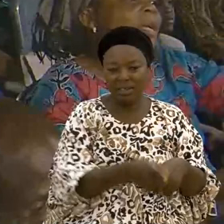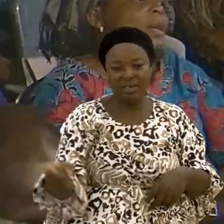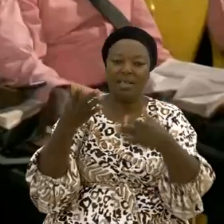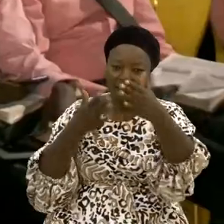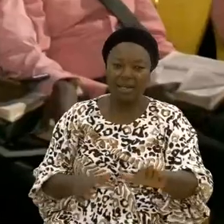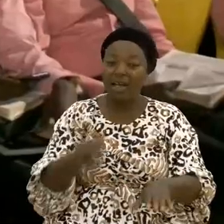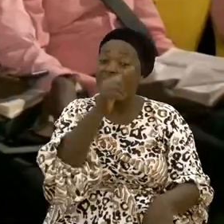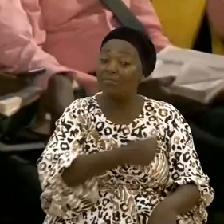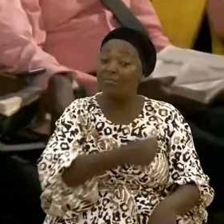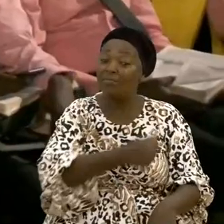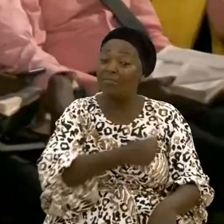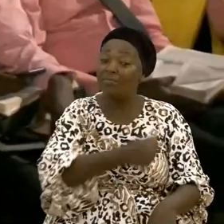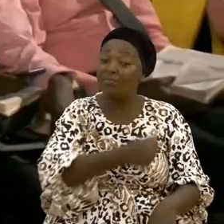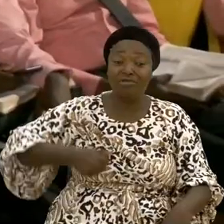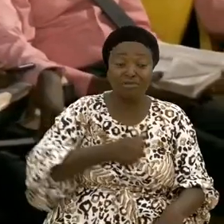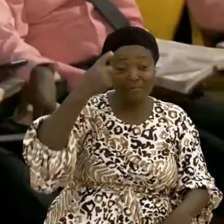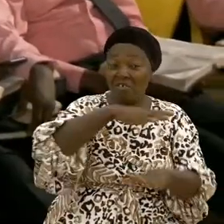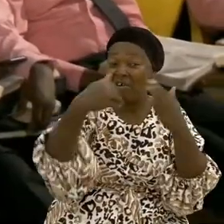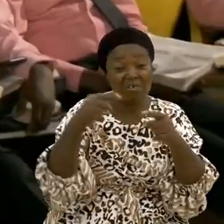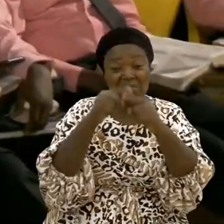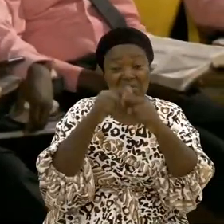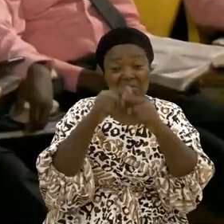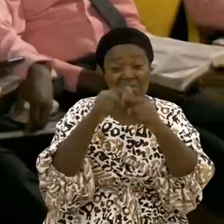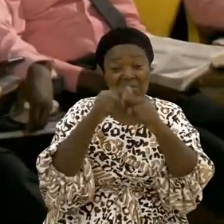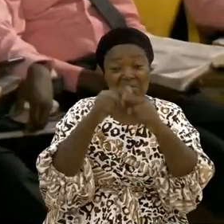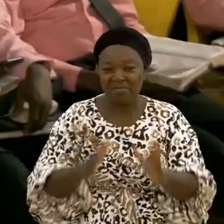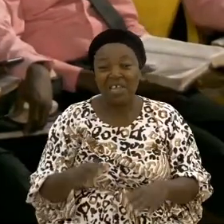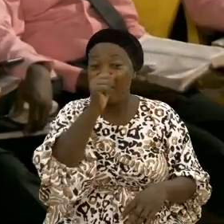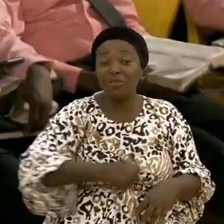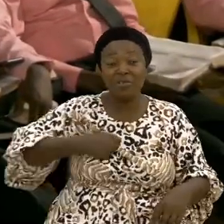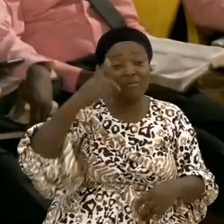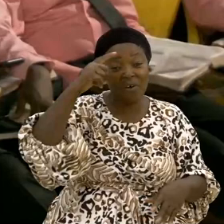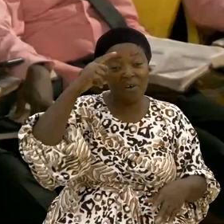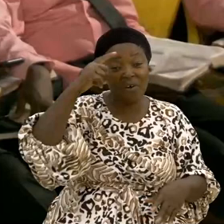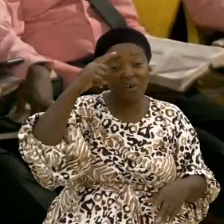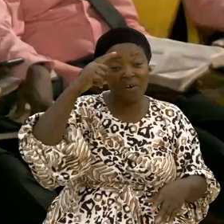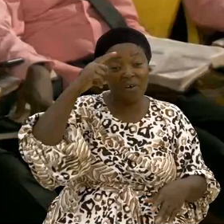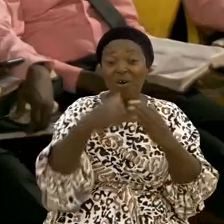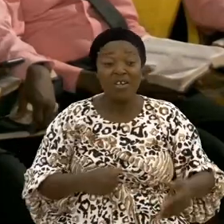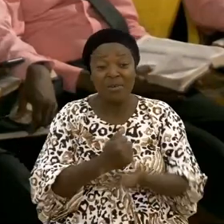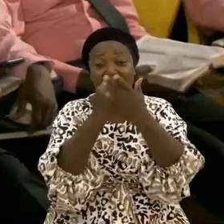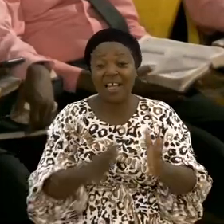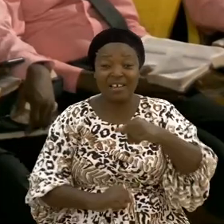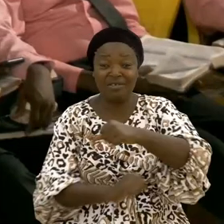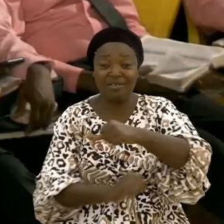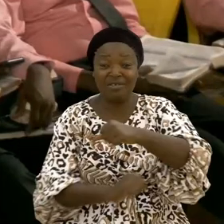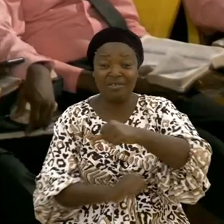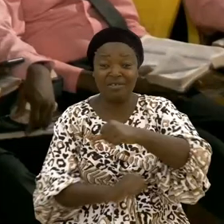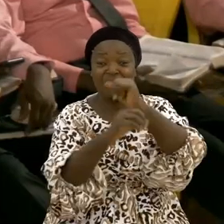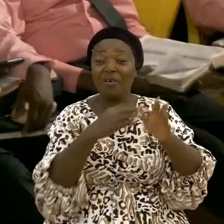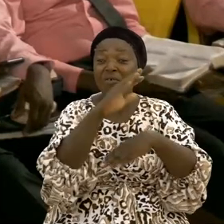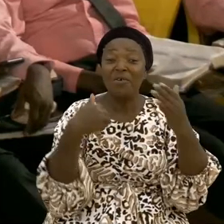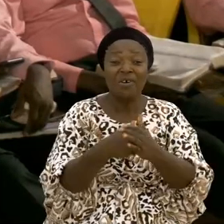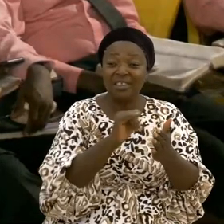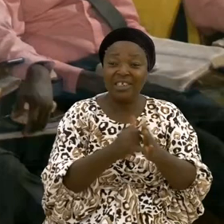for your persecutors. I'm sorry for the supporters of Nebuchadnezzar. If they don't